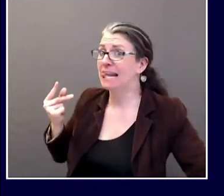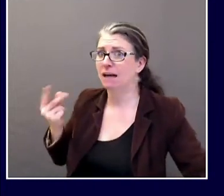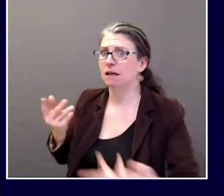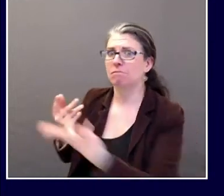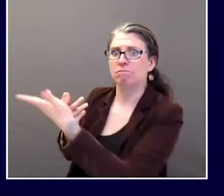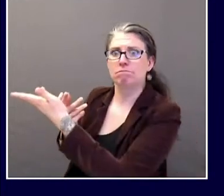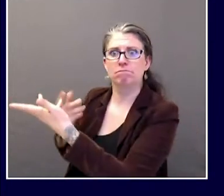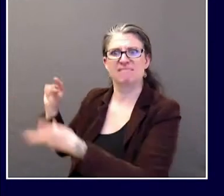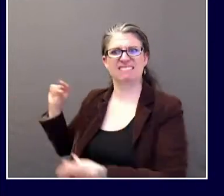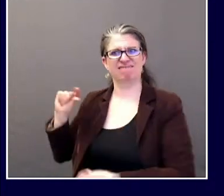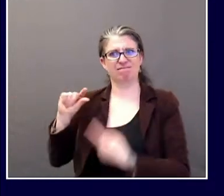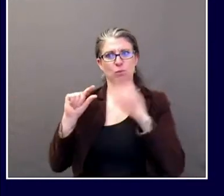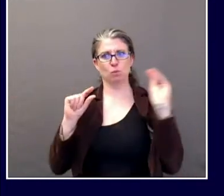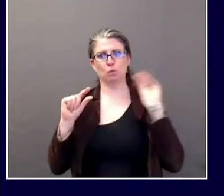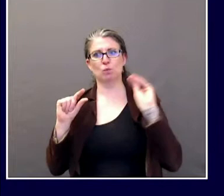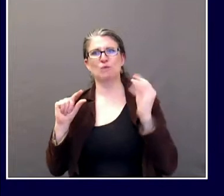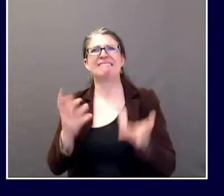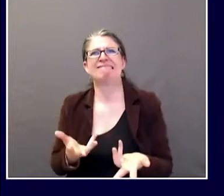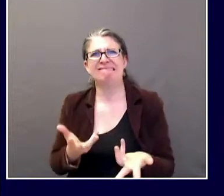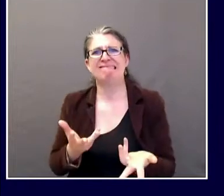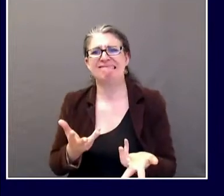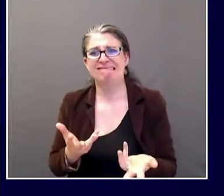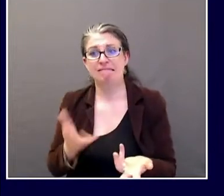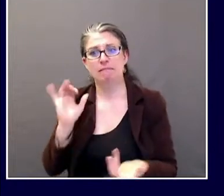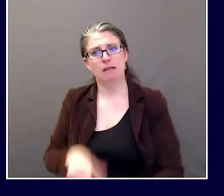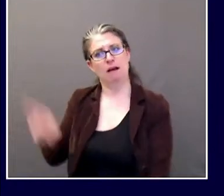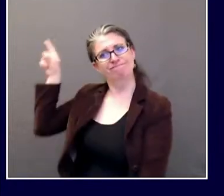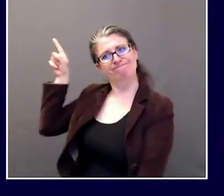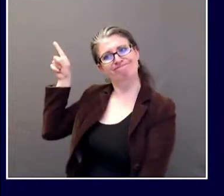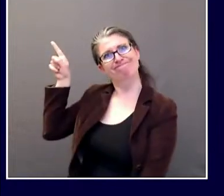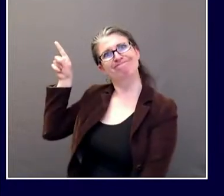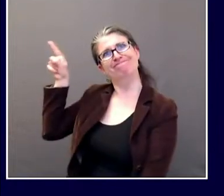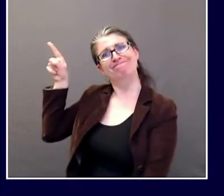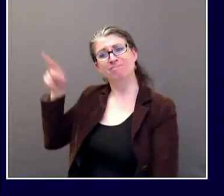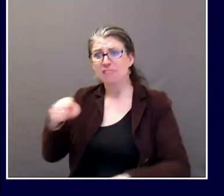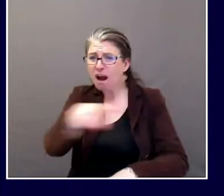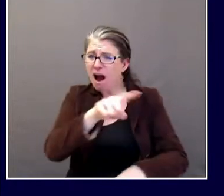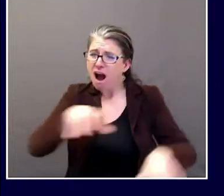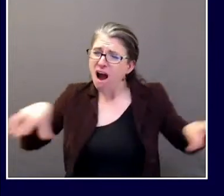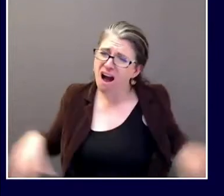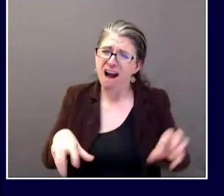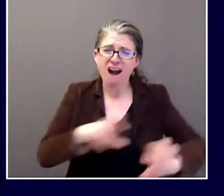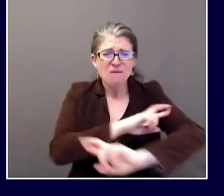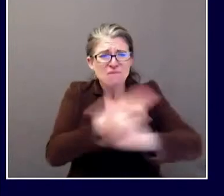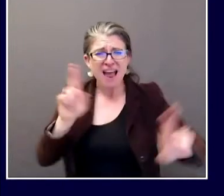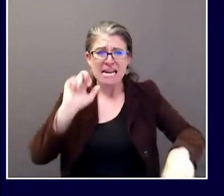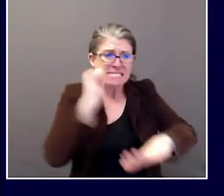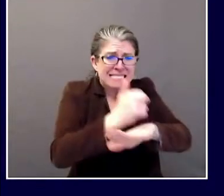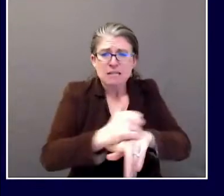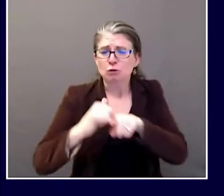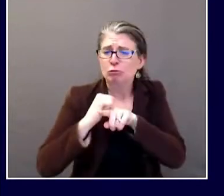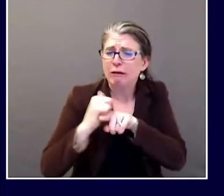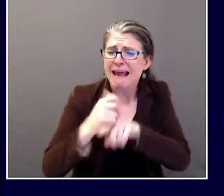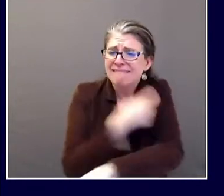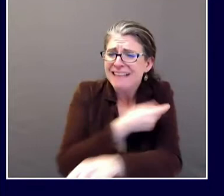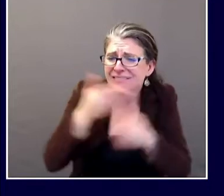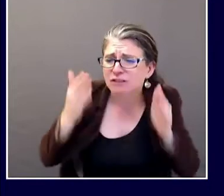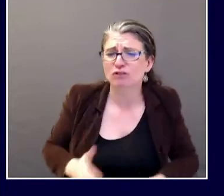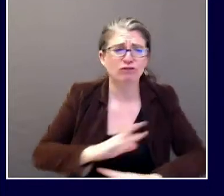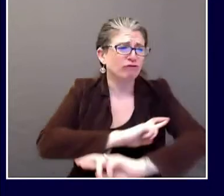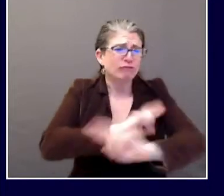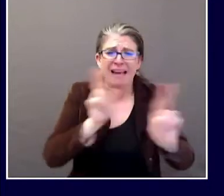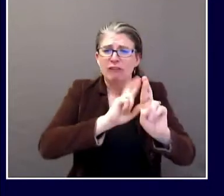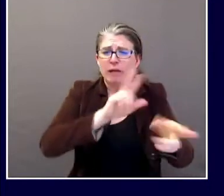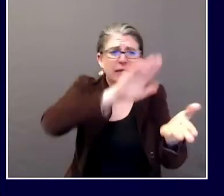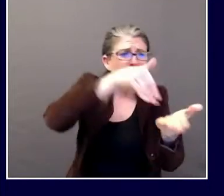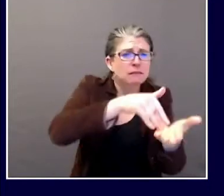not be our constraint, and that the work that's gone into setting up those sites will not be for naught. It will be able to be, those sites will be able to be